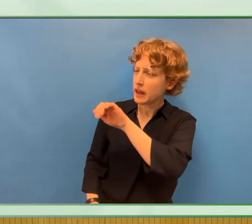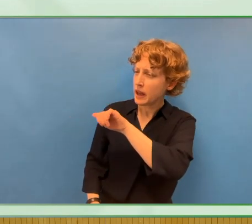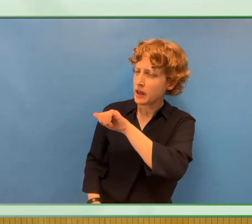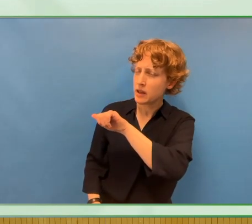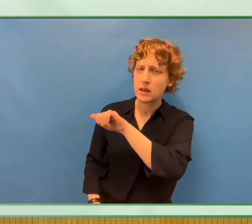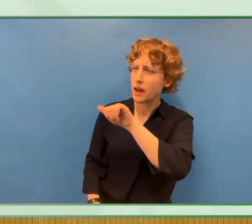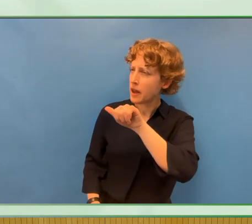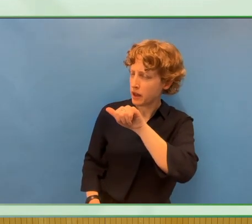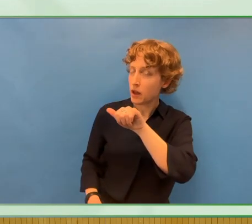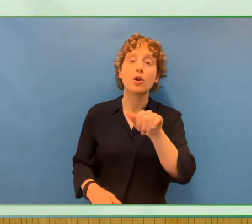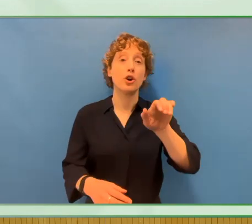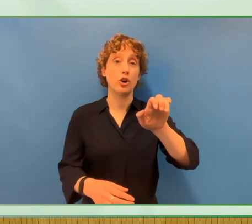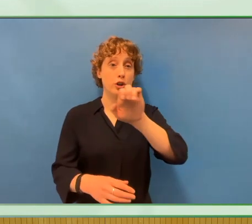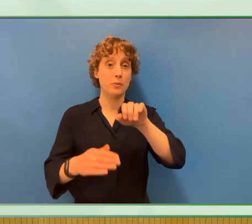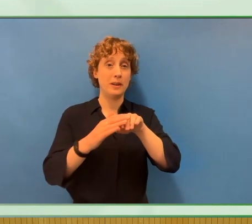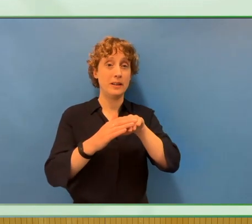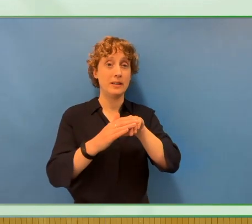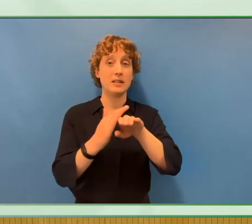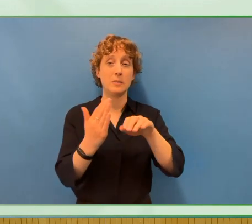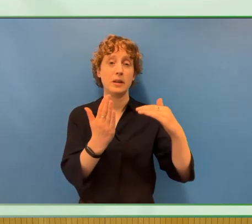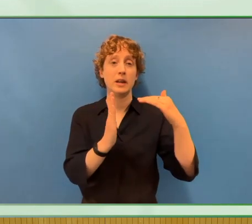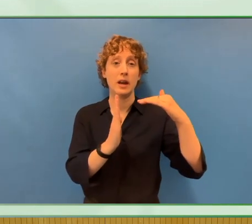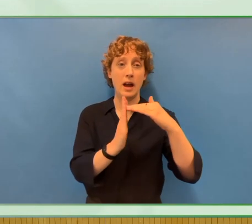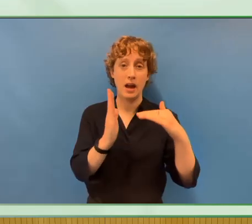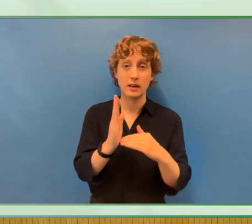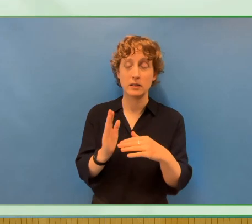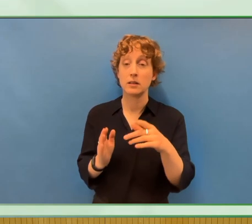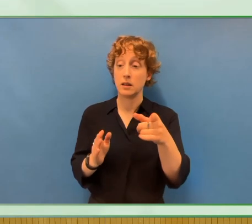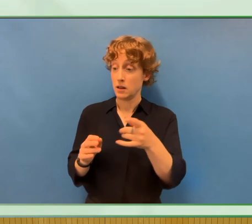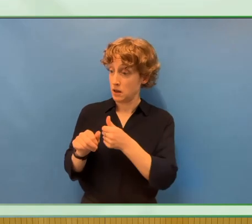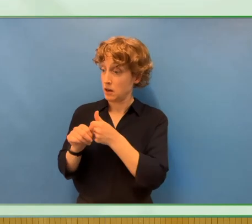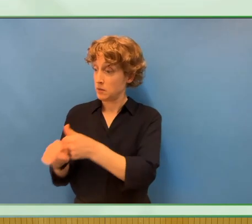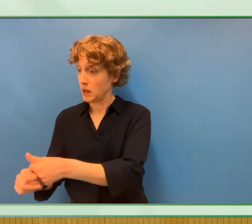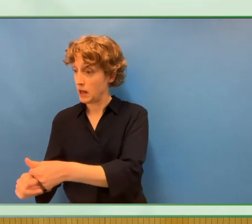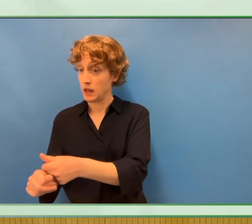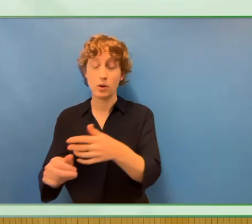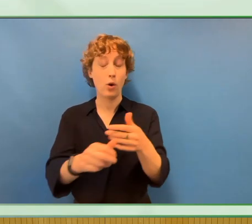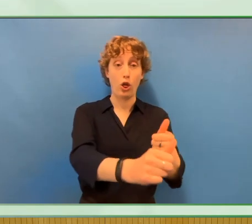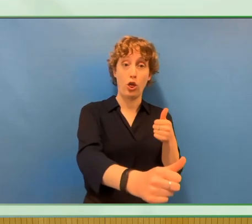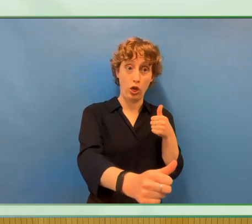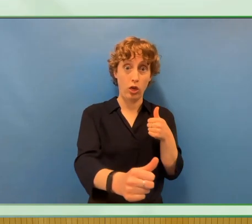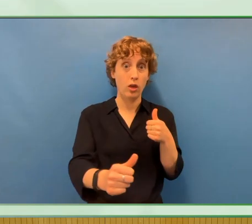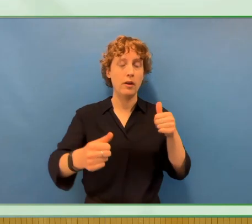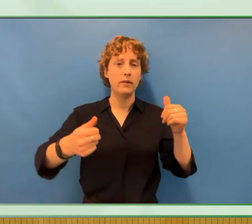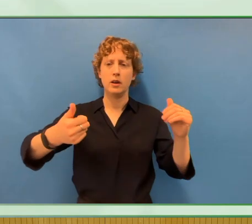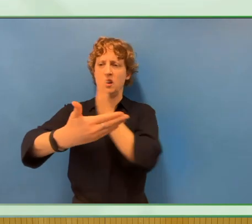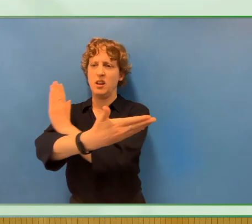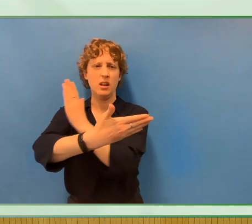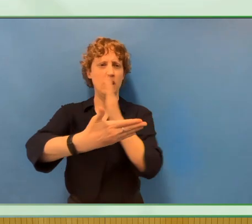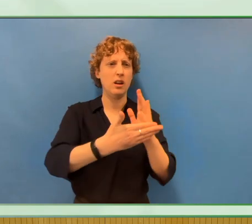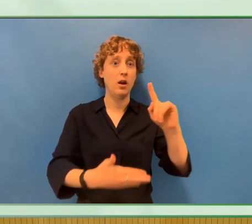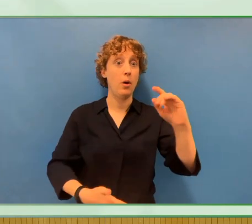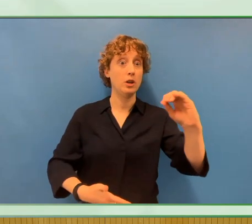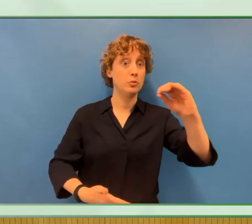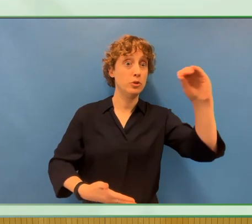you are compliant or not, it's either 100% or zero, because you're not compliant. The reality is much more subtle, it's much more gray. So I